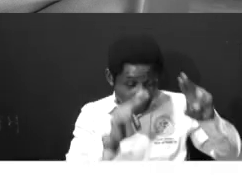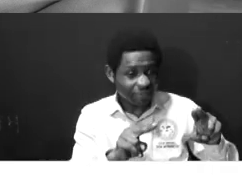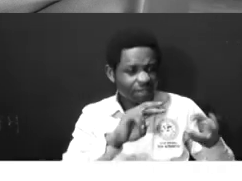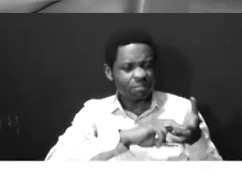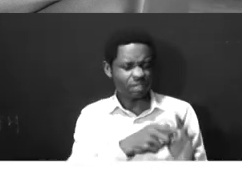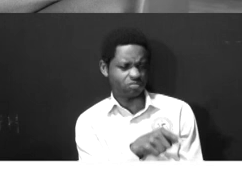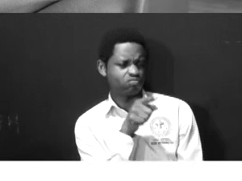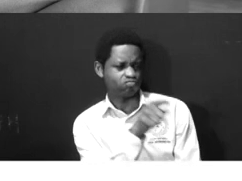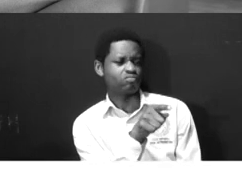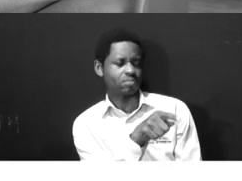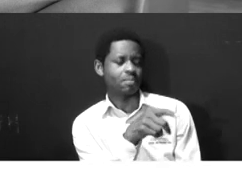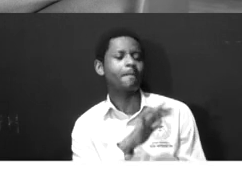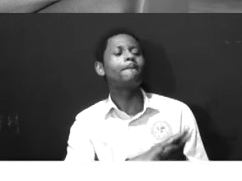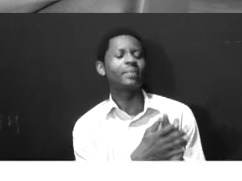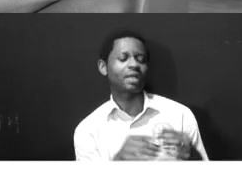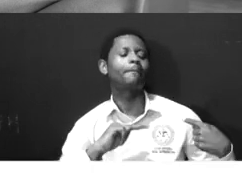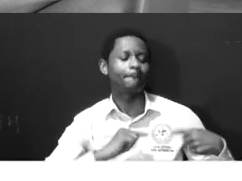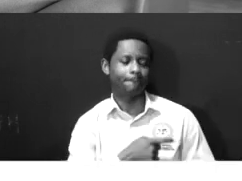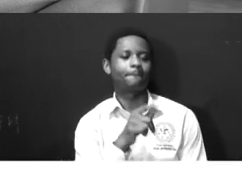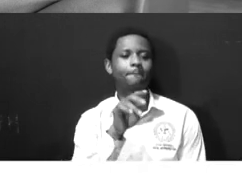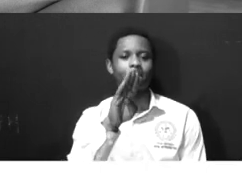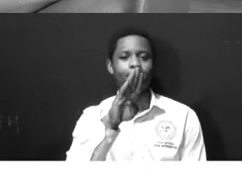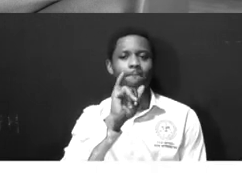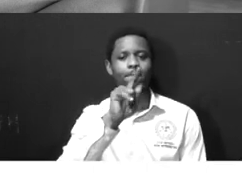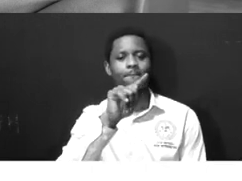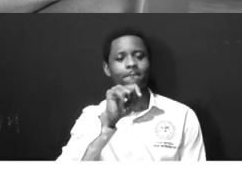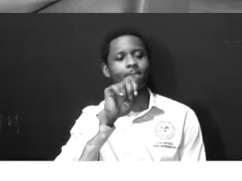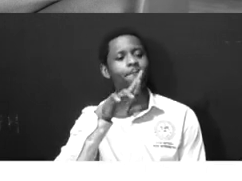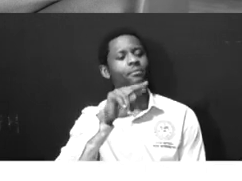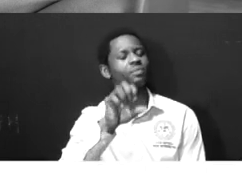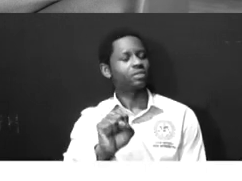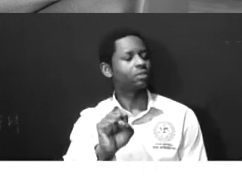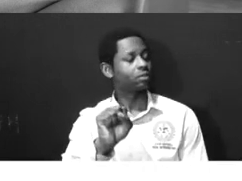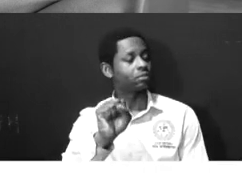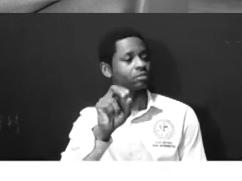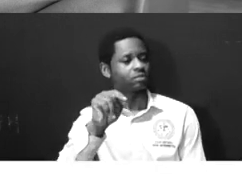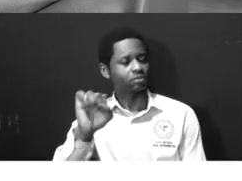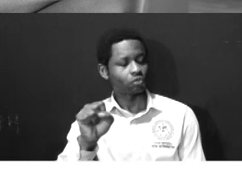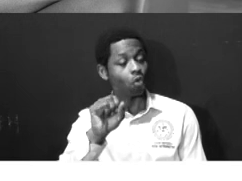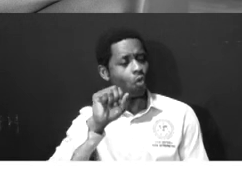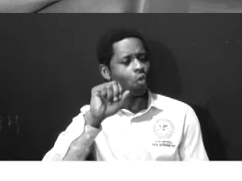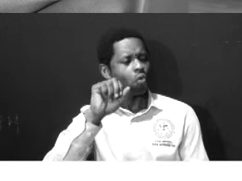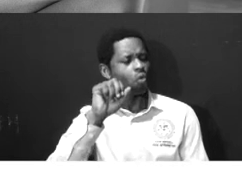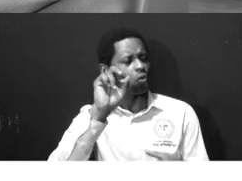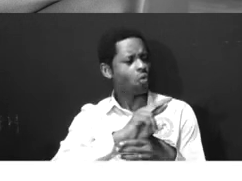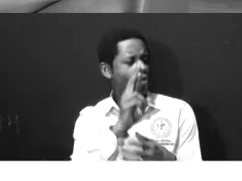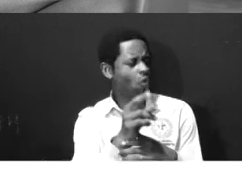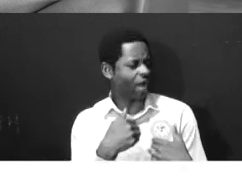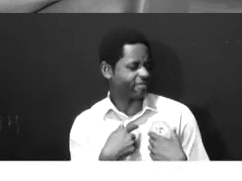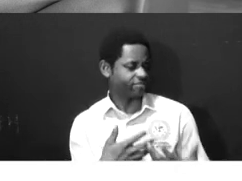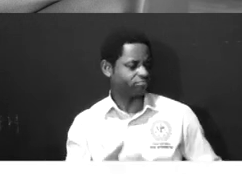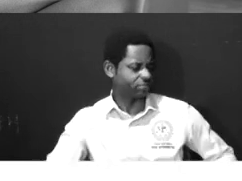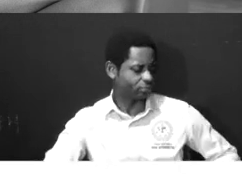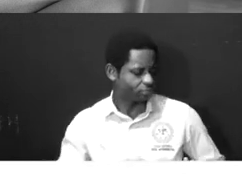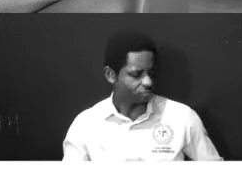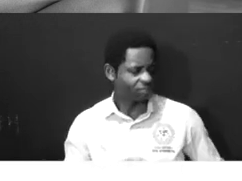se wo di yawdie e woni pa no ho ase wo. Or you are resentful. Anase wo yobi anipa de waye no enye wo de kura. Or you